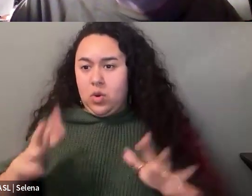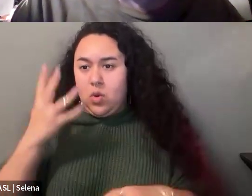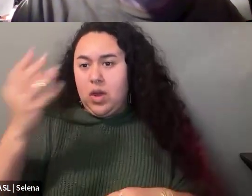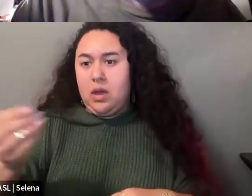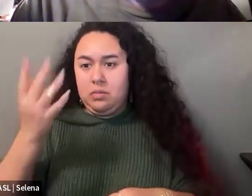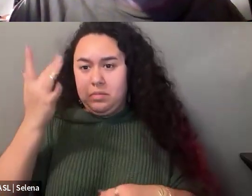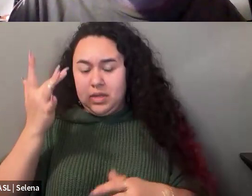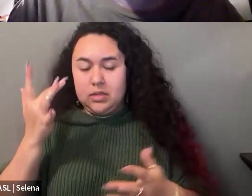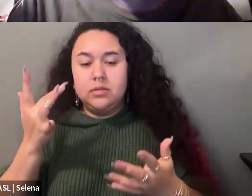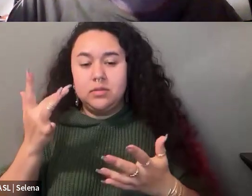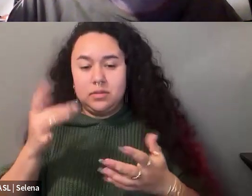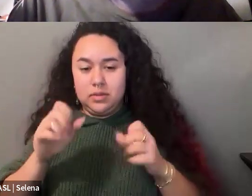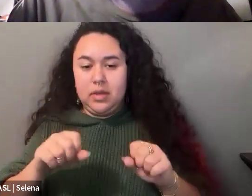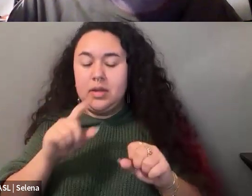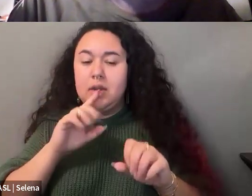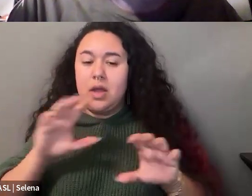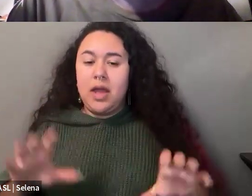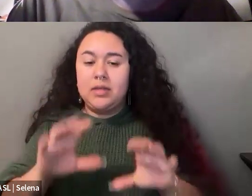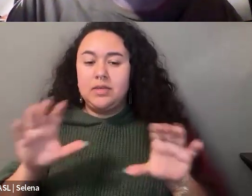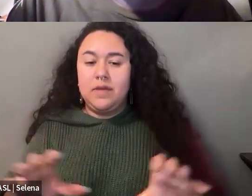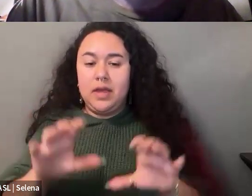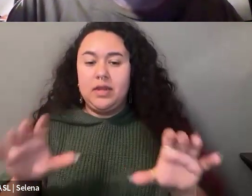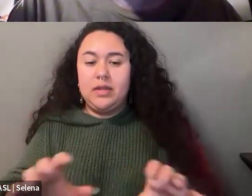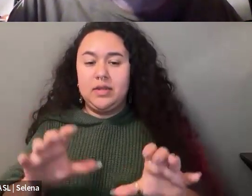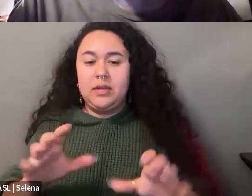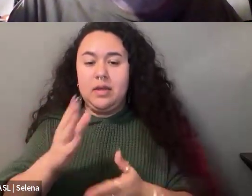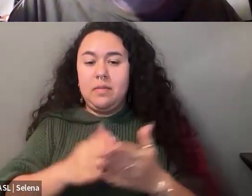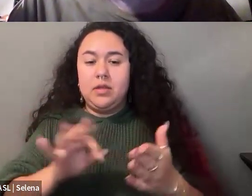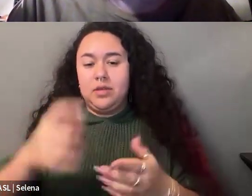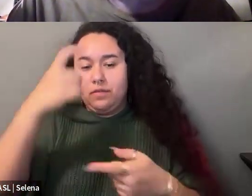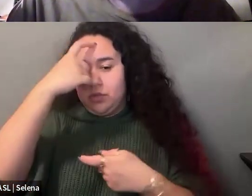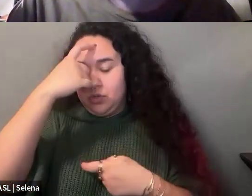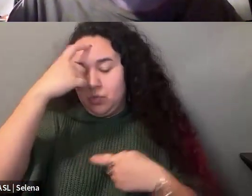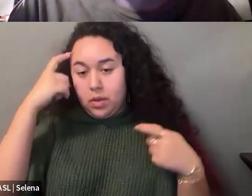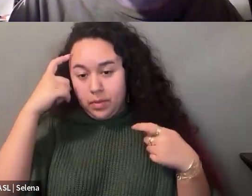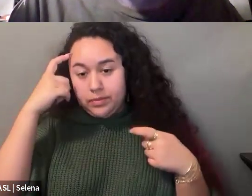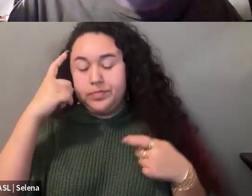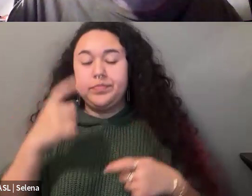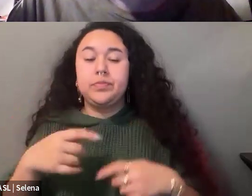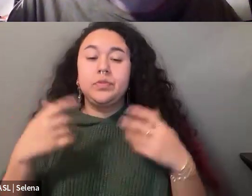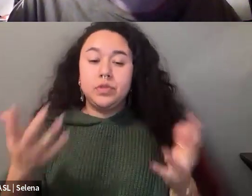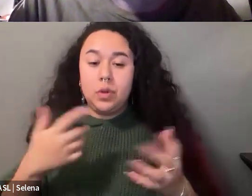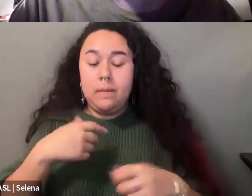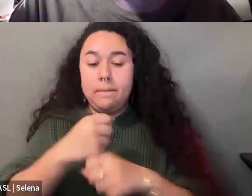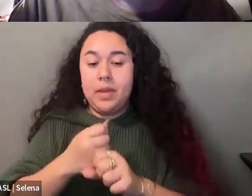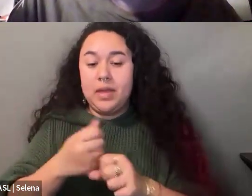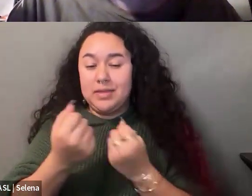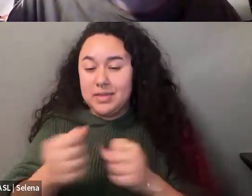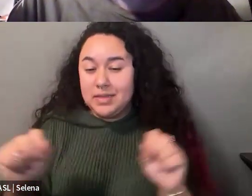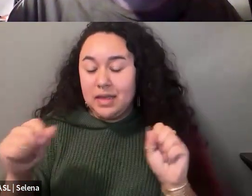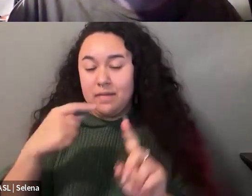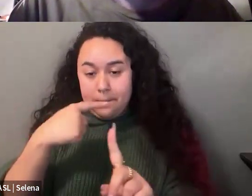because it can activate the parts of your trauma. And so creating that safe